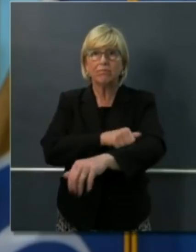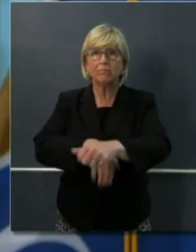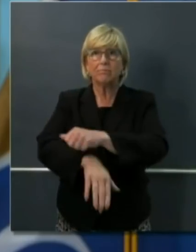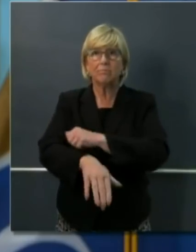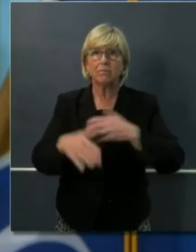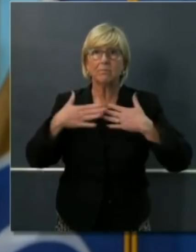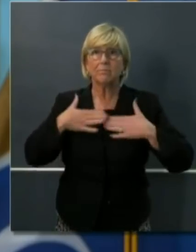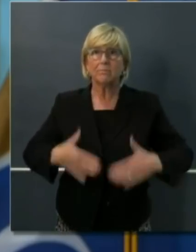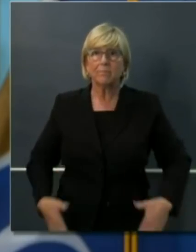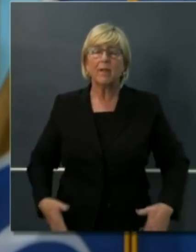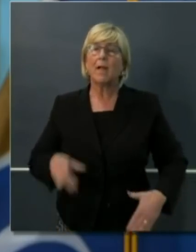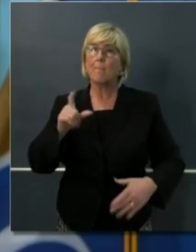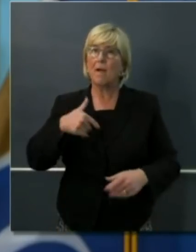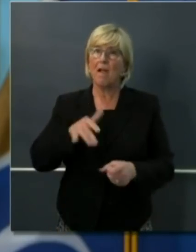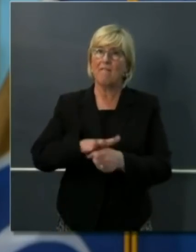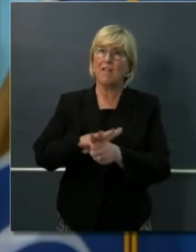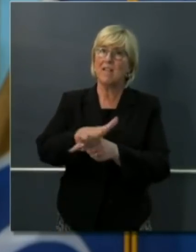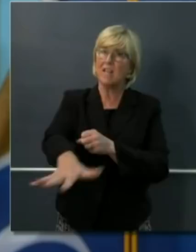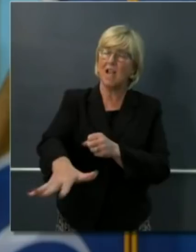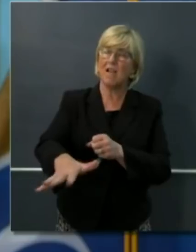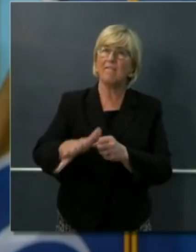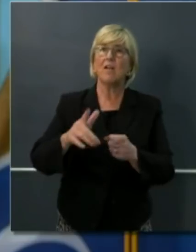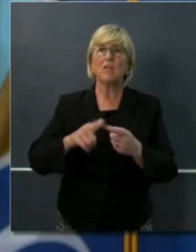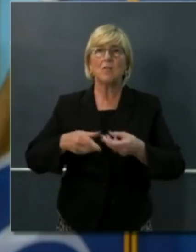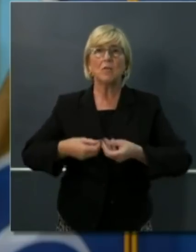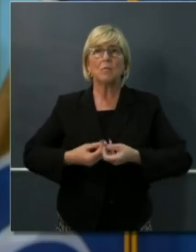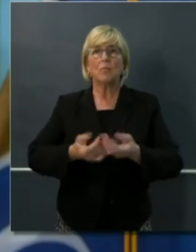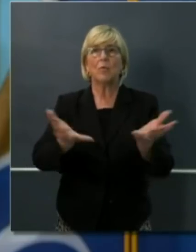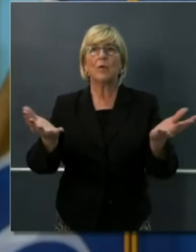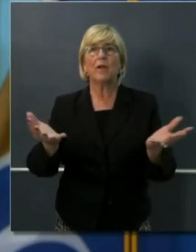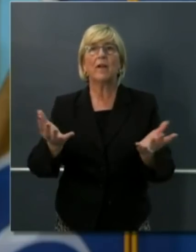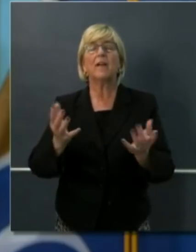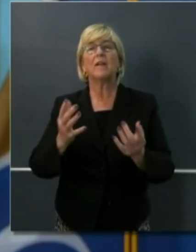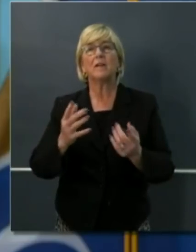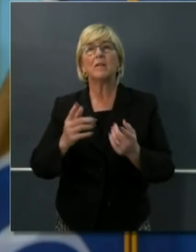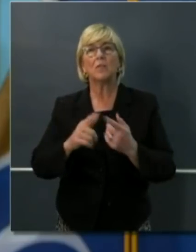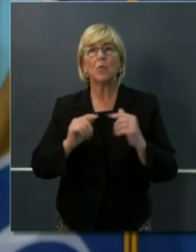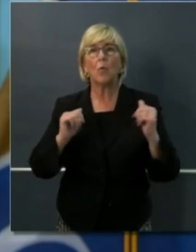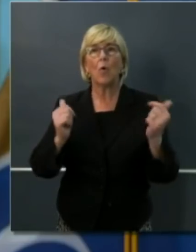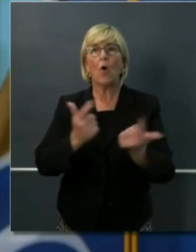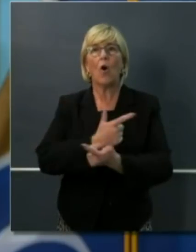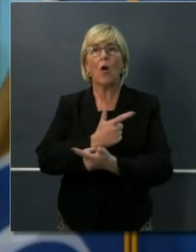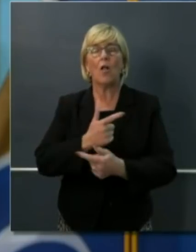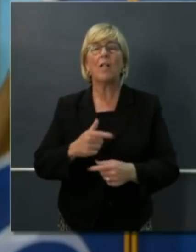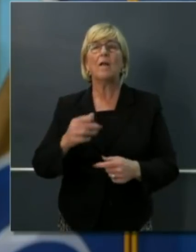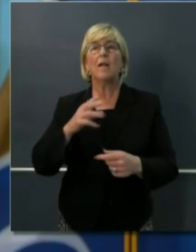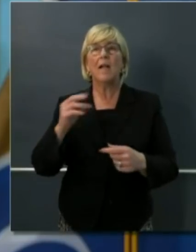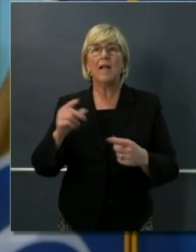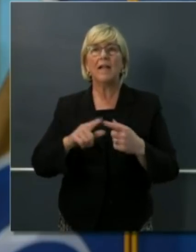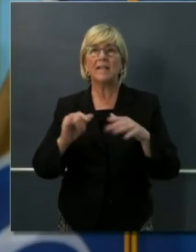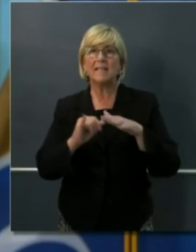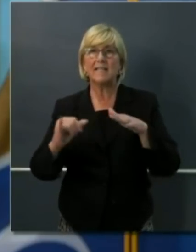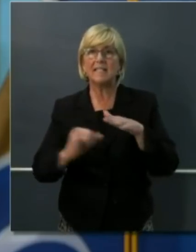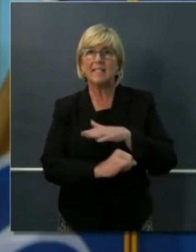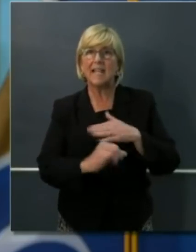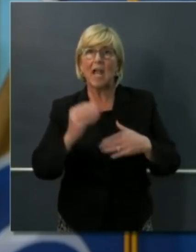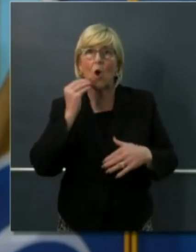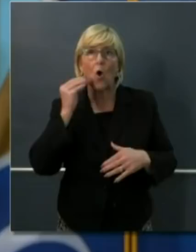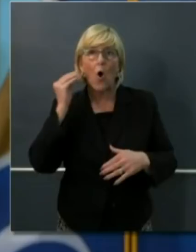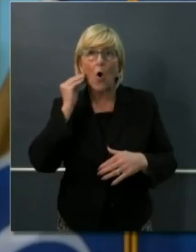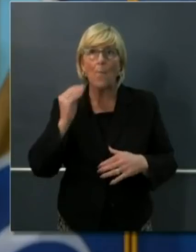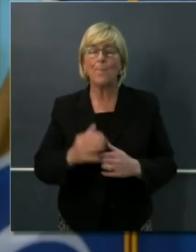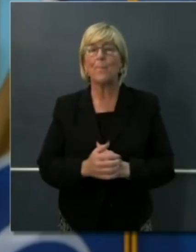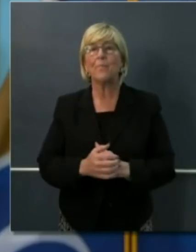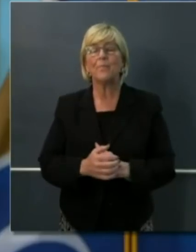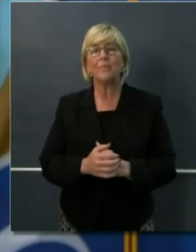can move forward with any of our plans to modify our stay-at-home order. The governor spoke about the great work